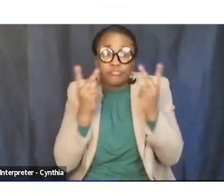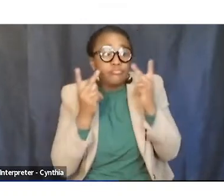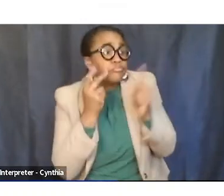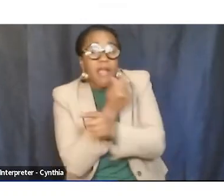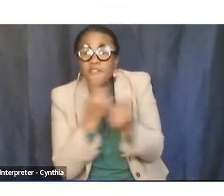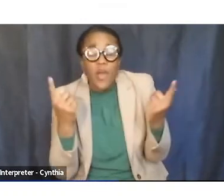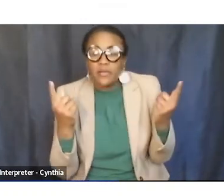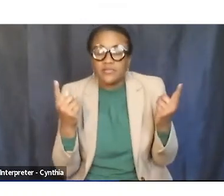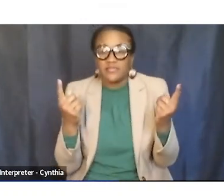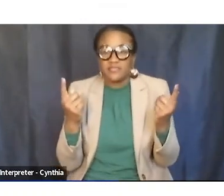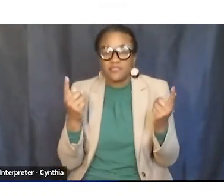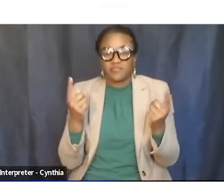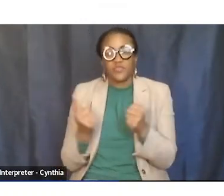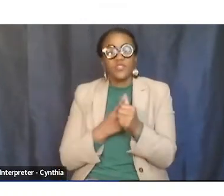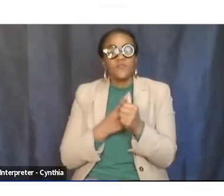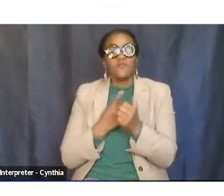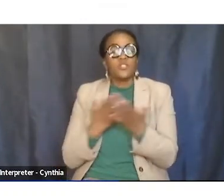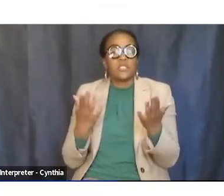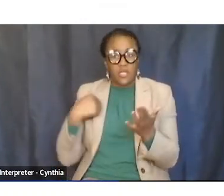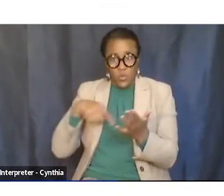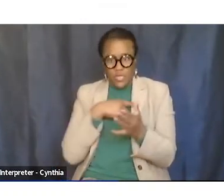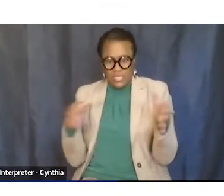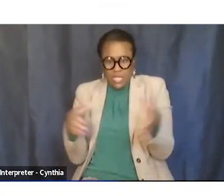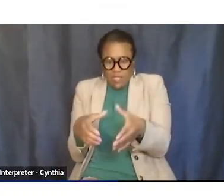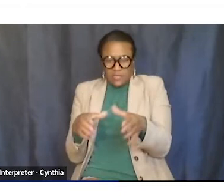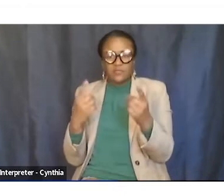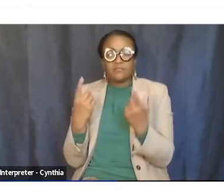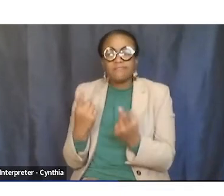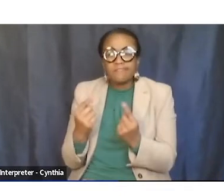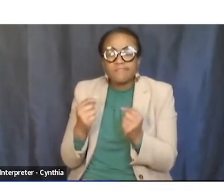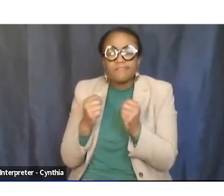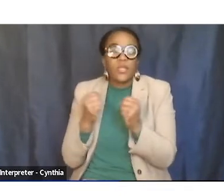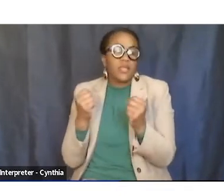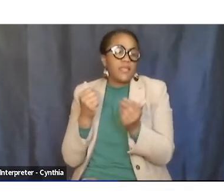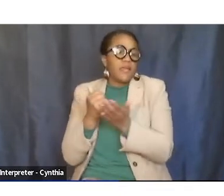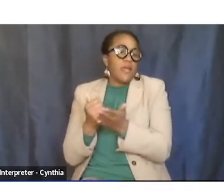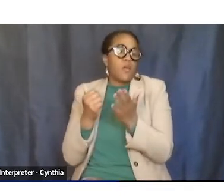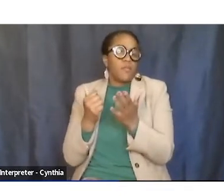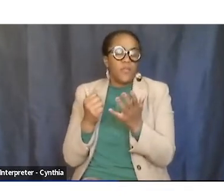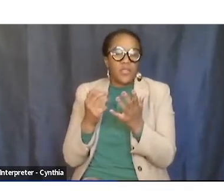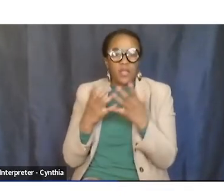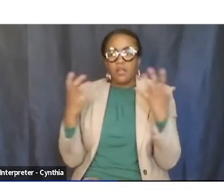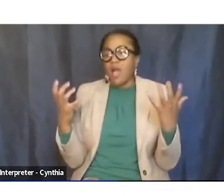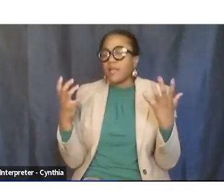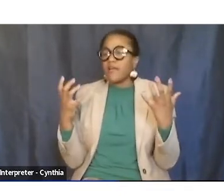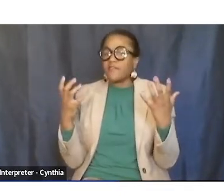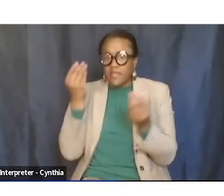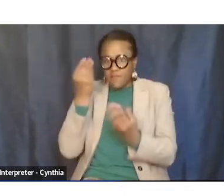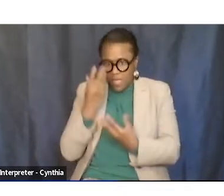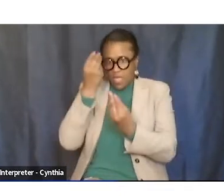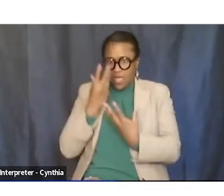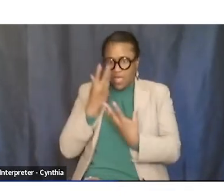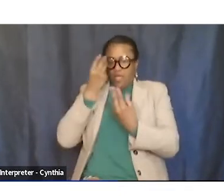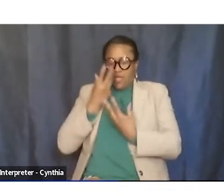of the first things that I think we could do as a collective to help with a lot of the information that